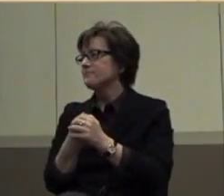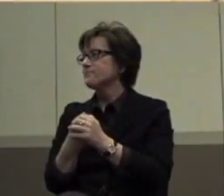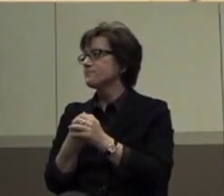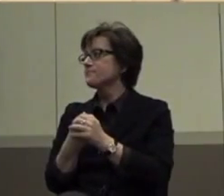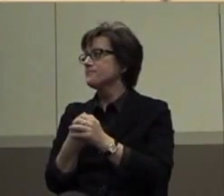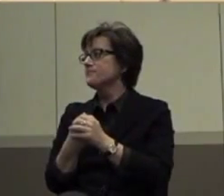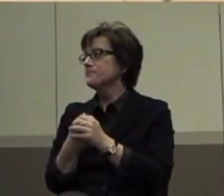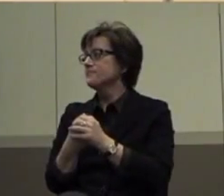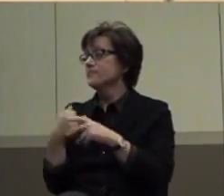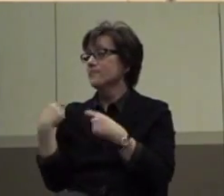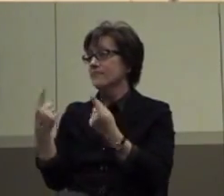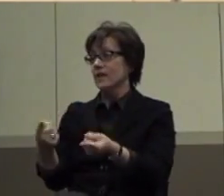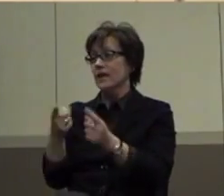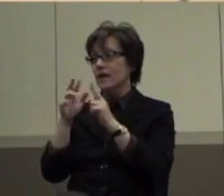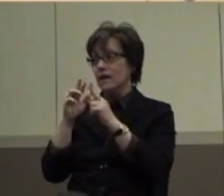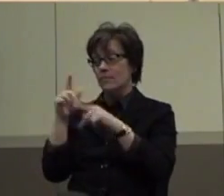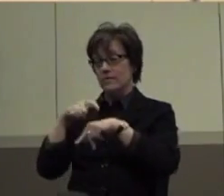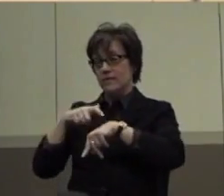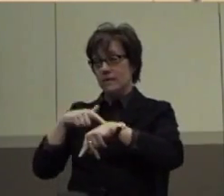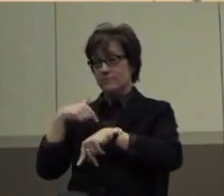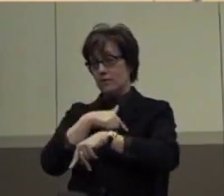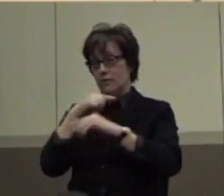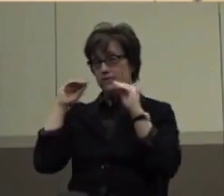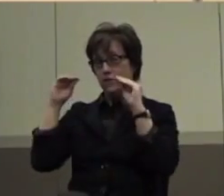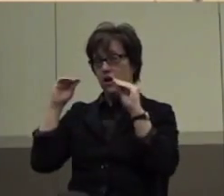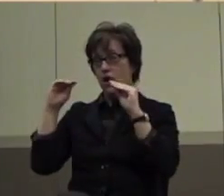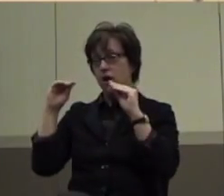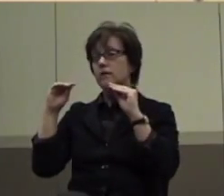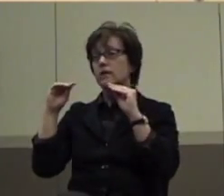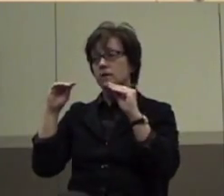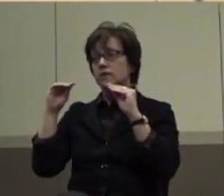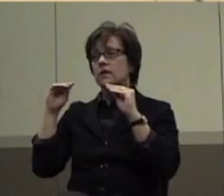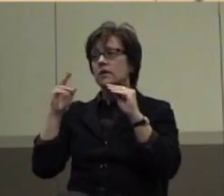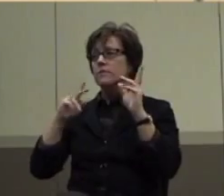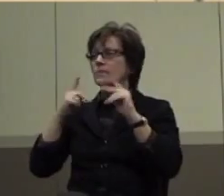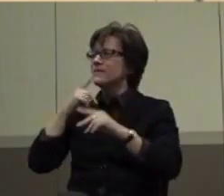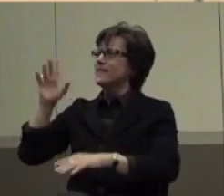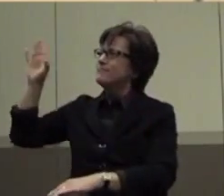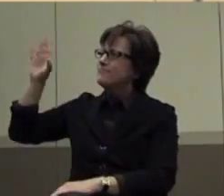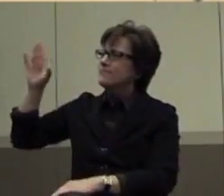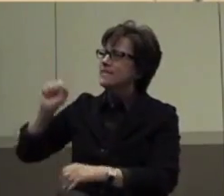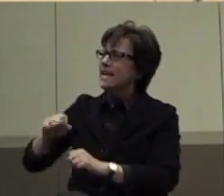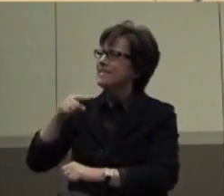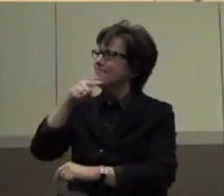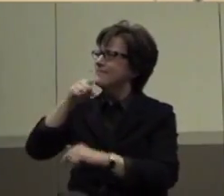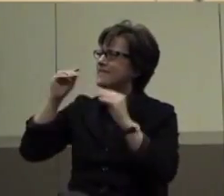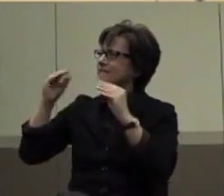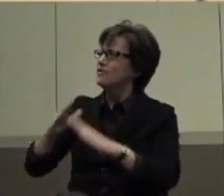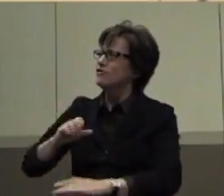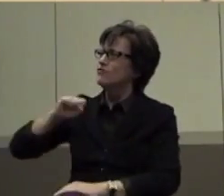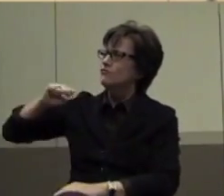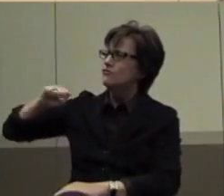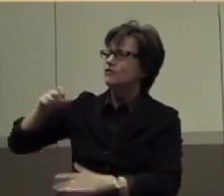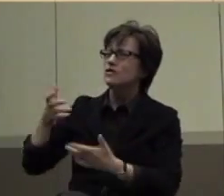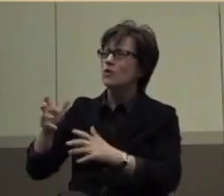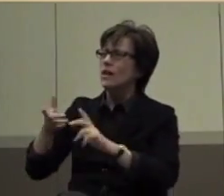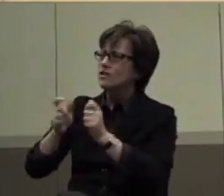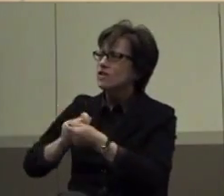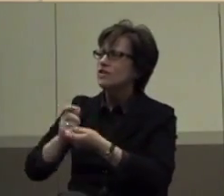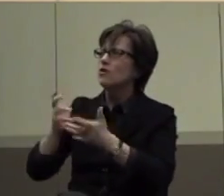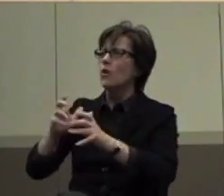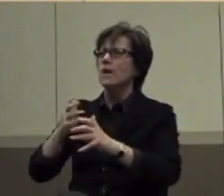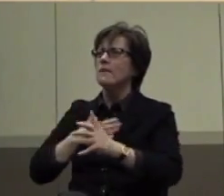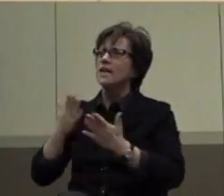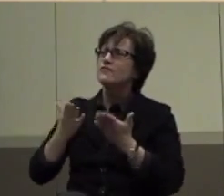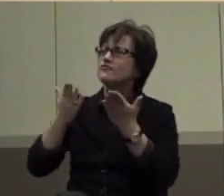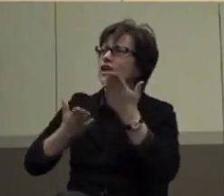Last couple times we've talked, as we've gone through, people say, yeah, but I've got this teacher. How are we going to deal with this teacher who doesn't want to change or doesn't want to do something? So I